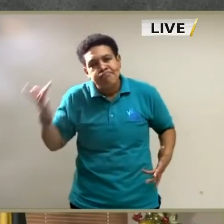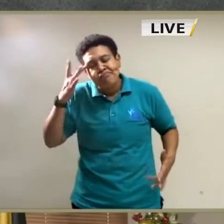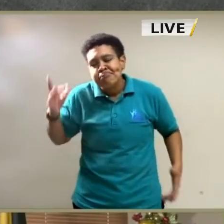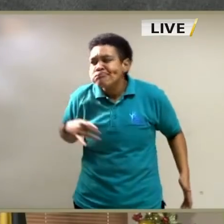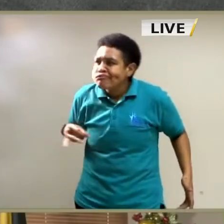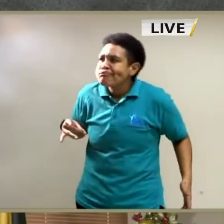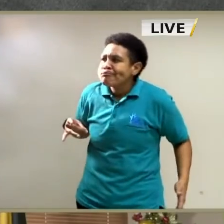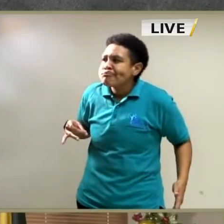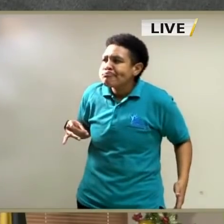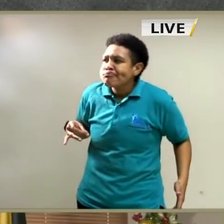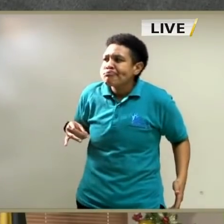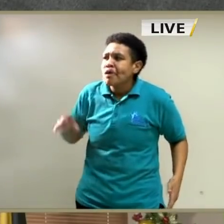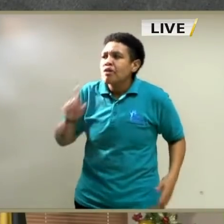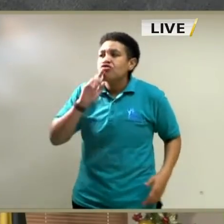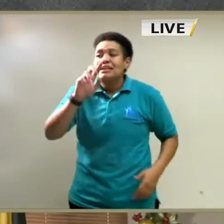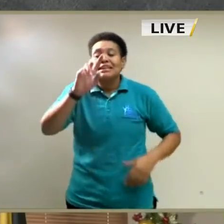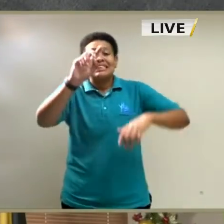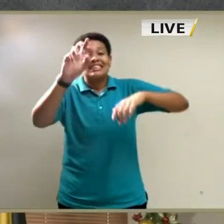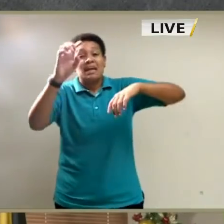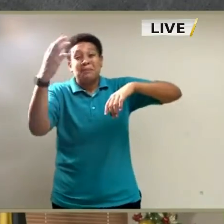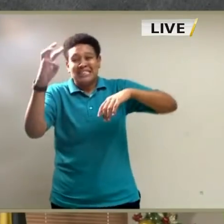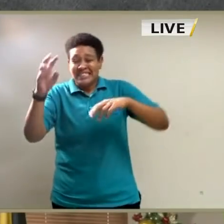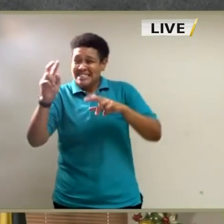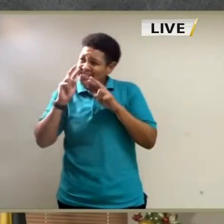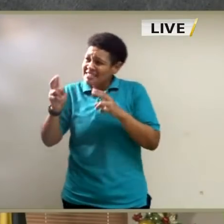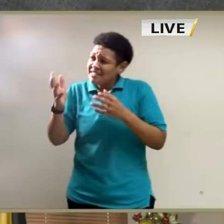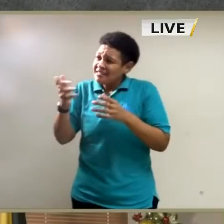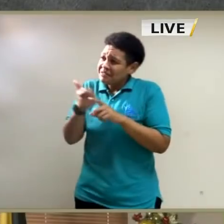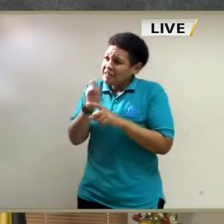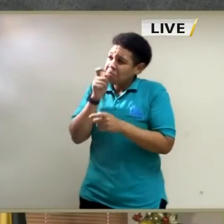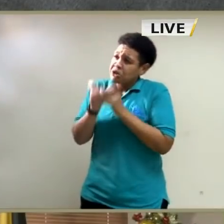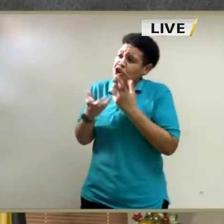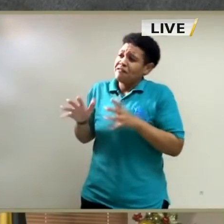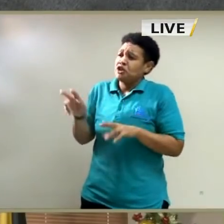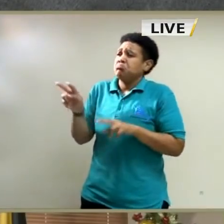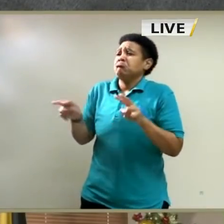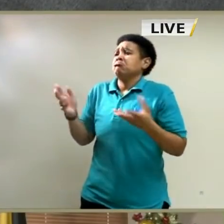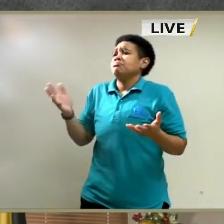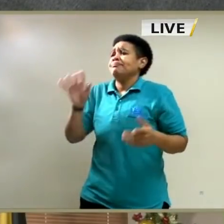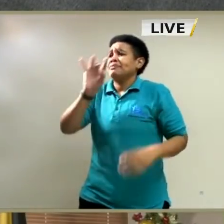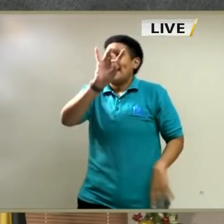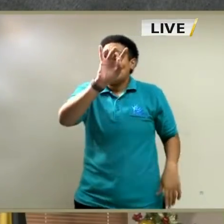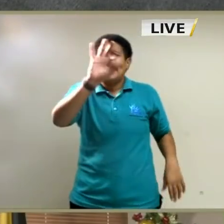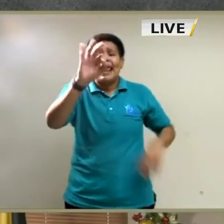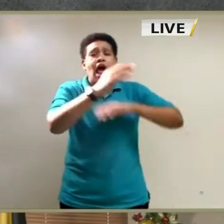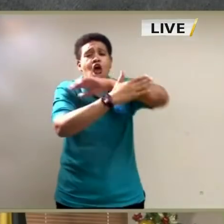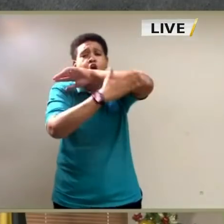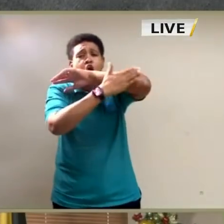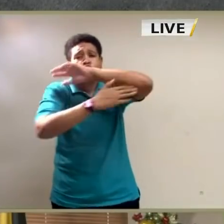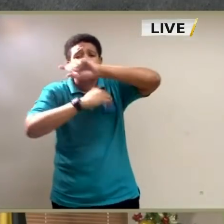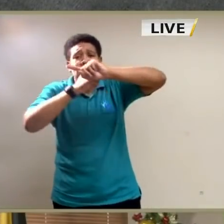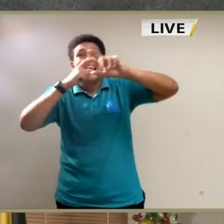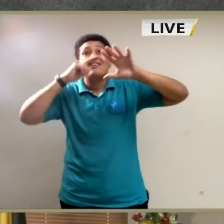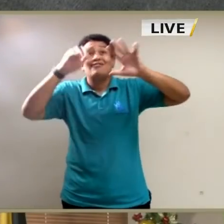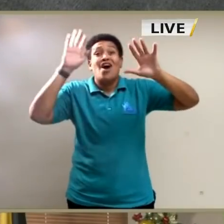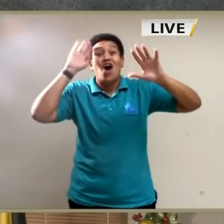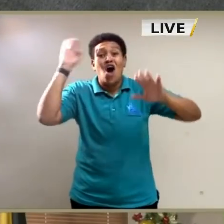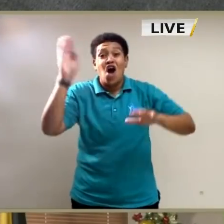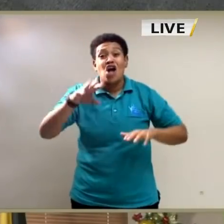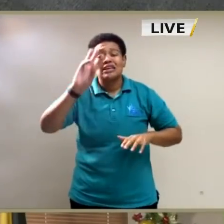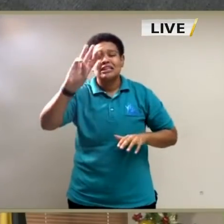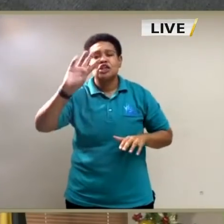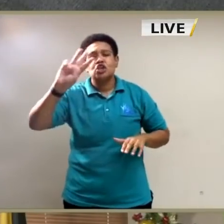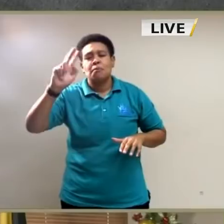As of December 16th, and I'm sure this probably has changed, 89 countries across all 6